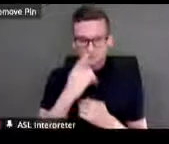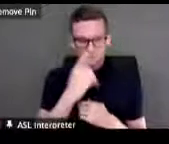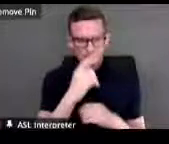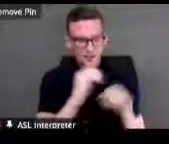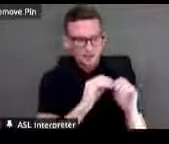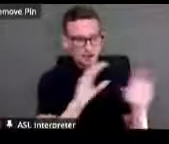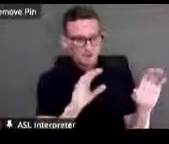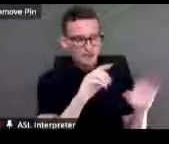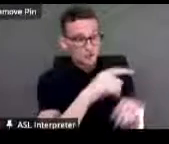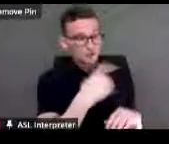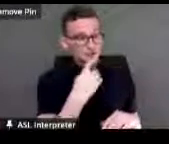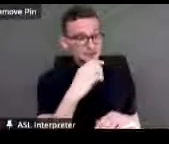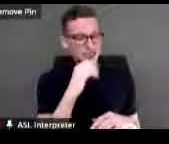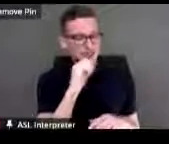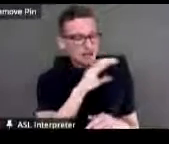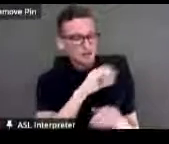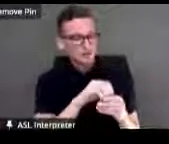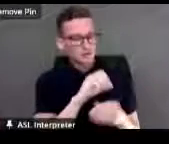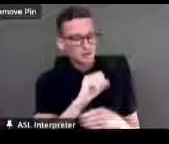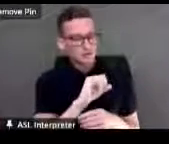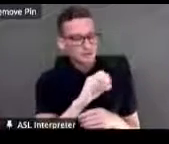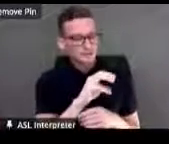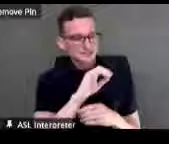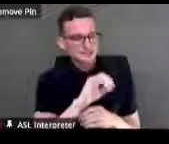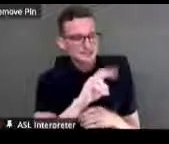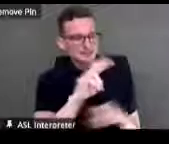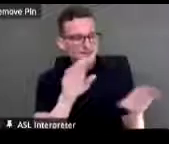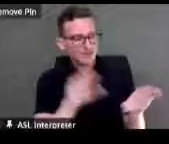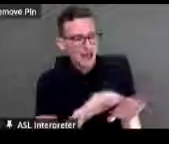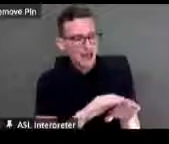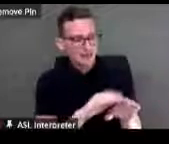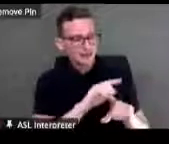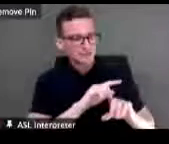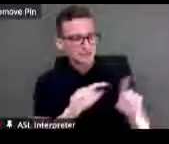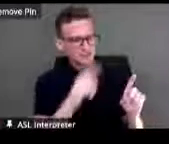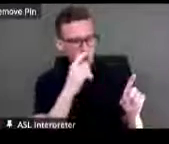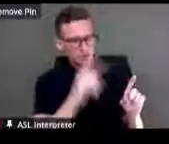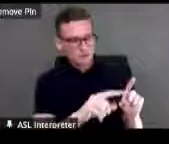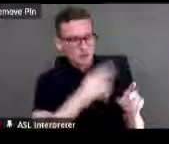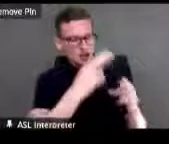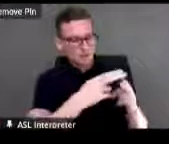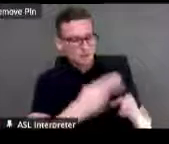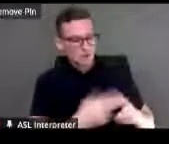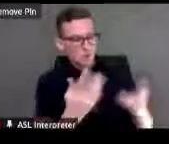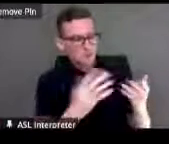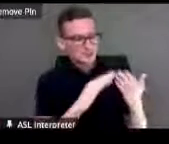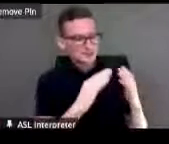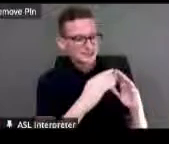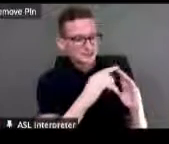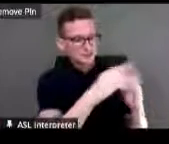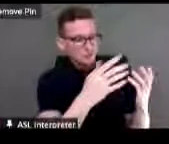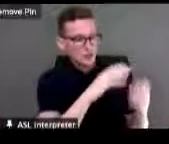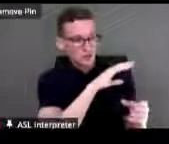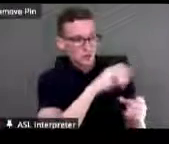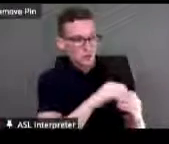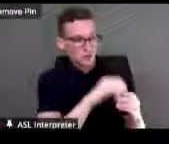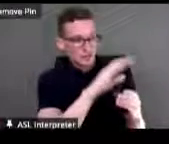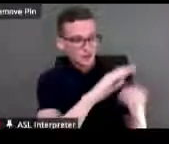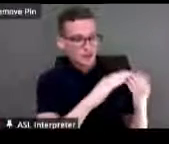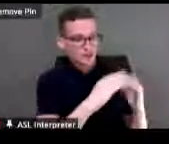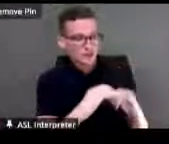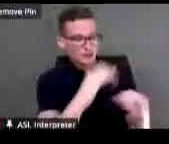Valley, but could you please clarify what cities that you do want to include in your community of interest? So